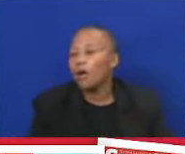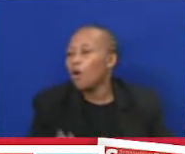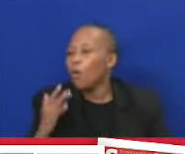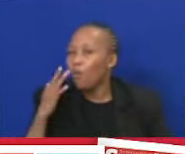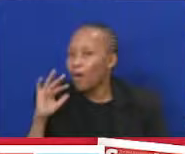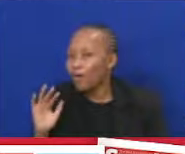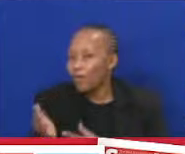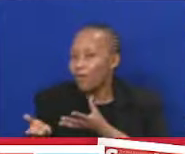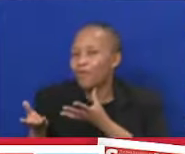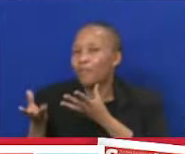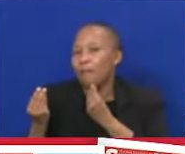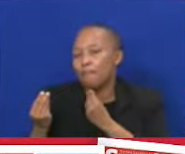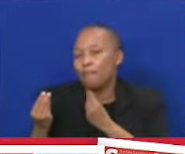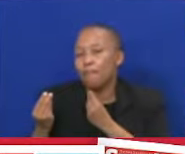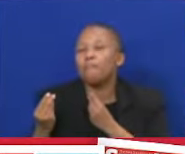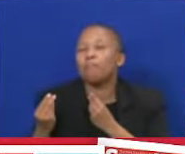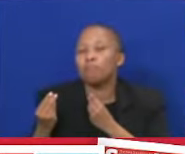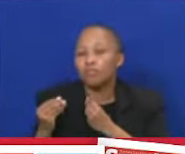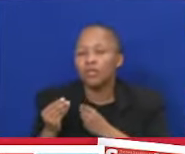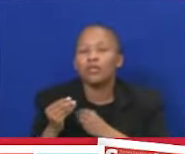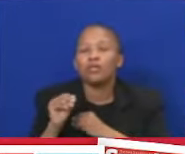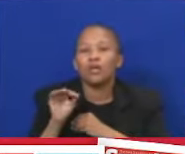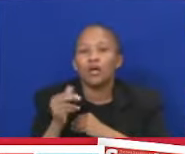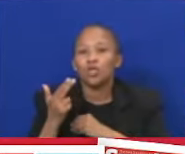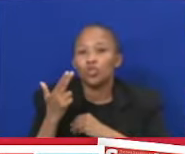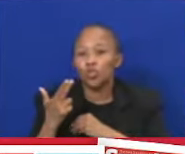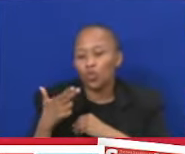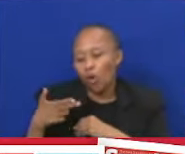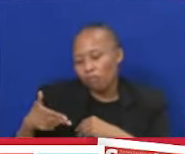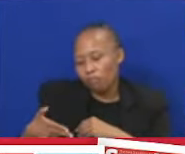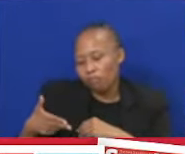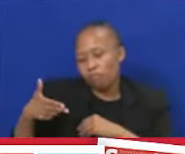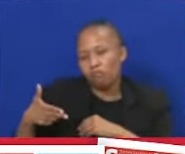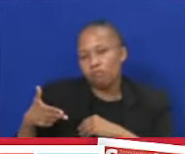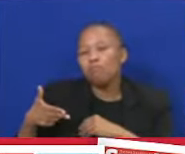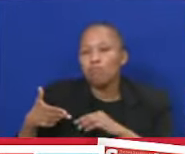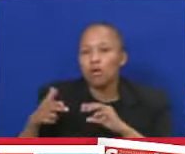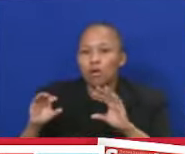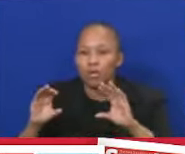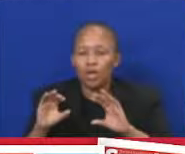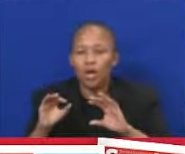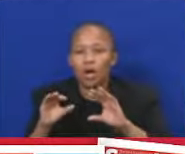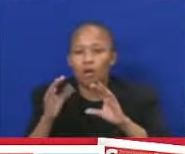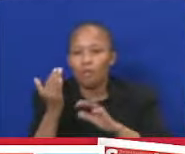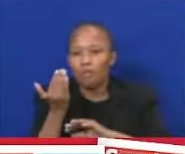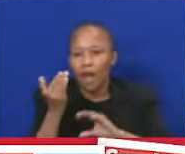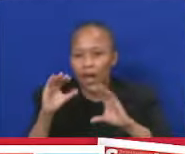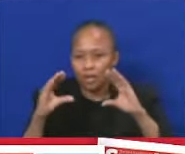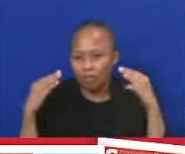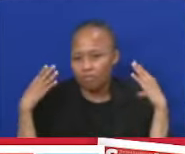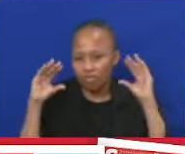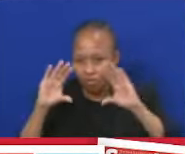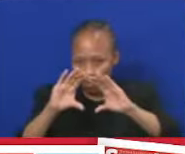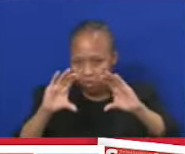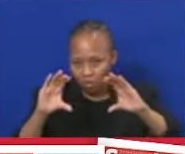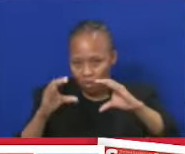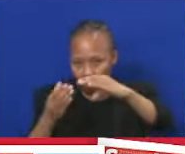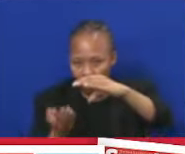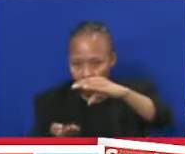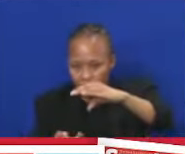the pistols under the pillow, and rifles propped up against the wall, is that a proper